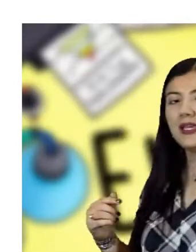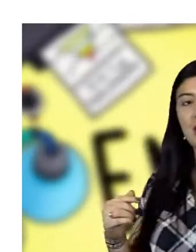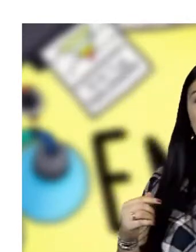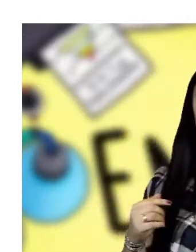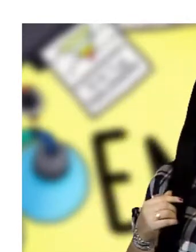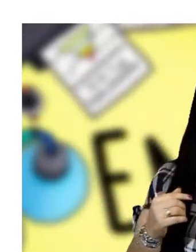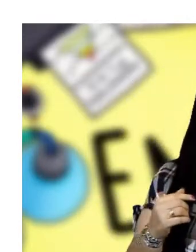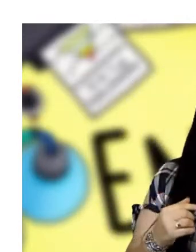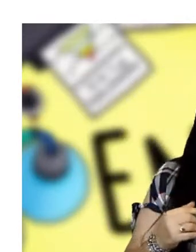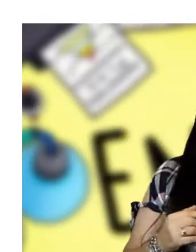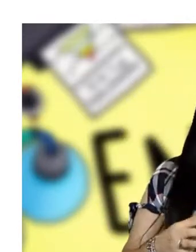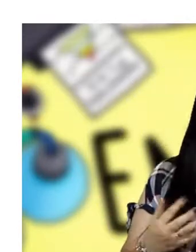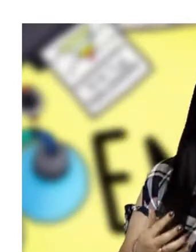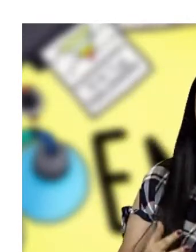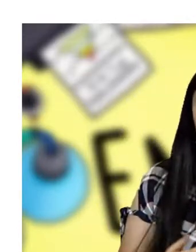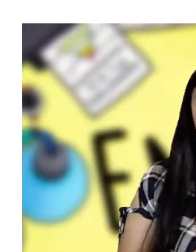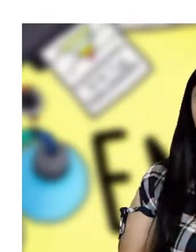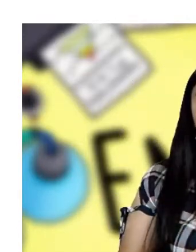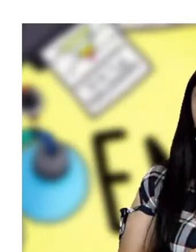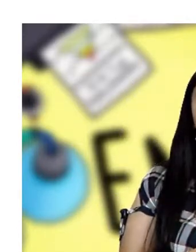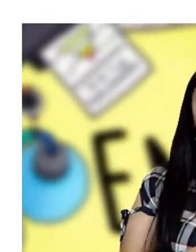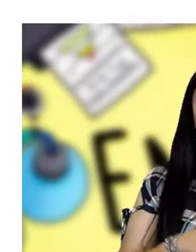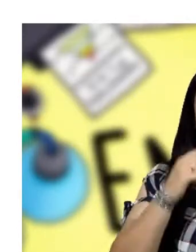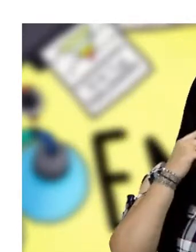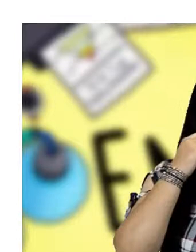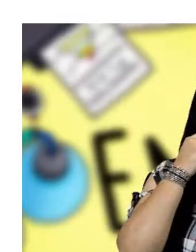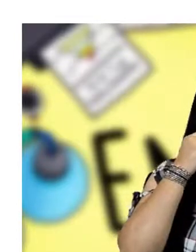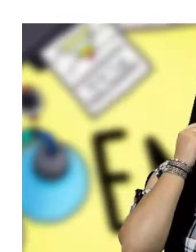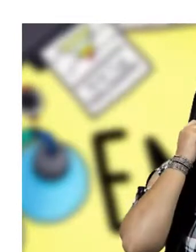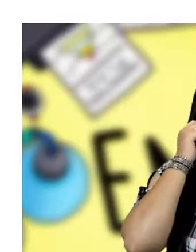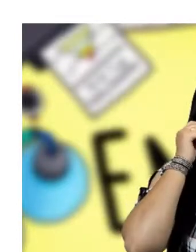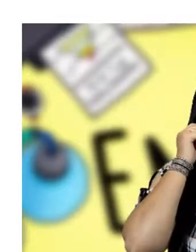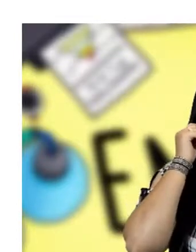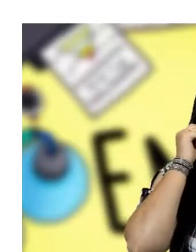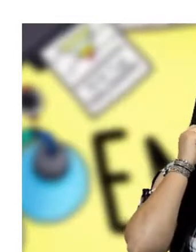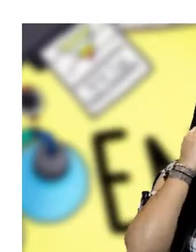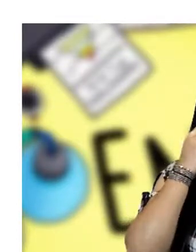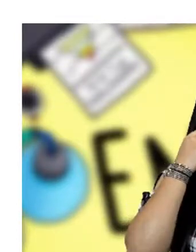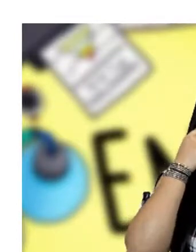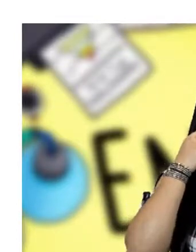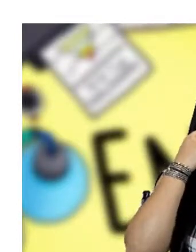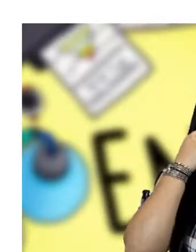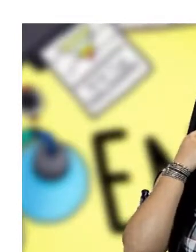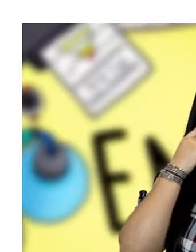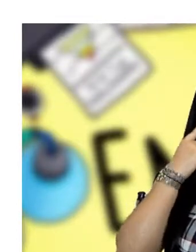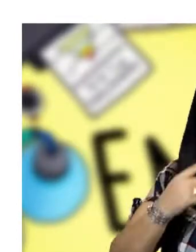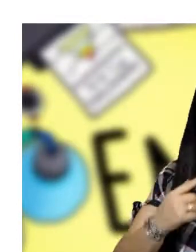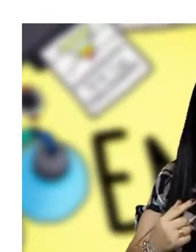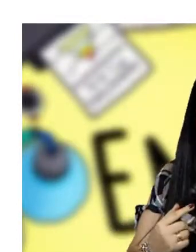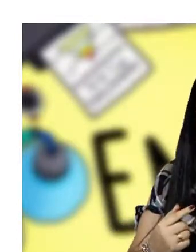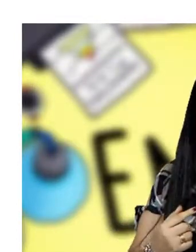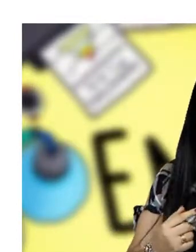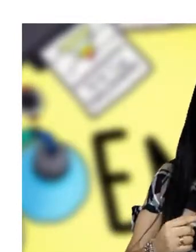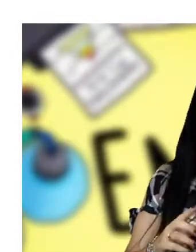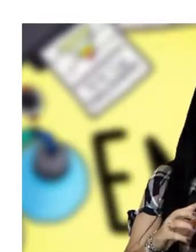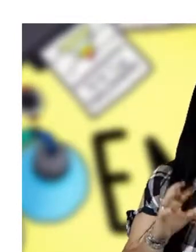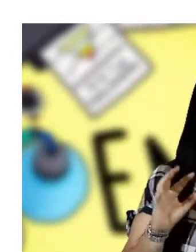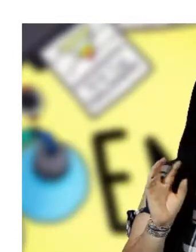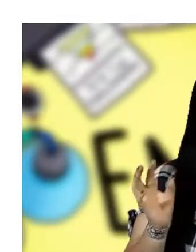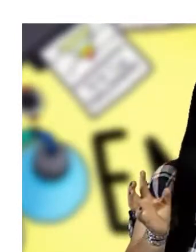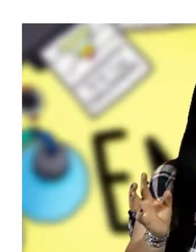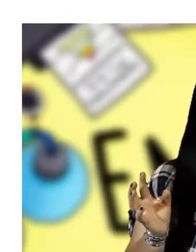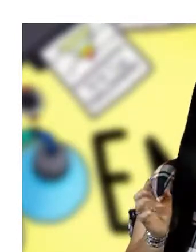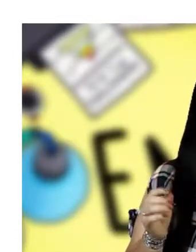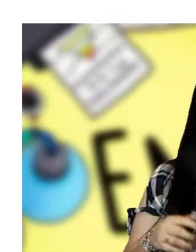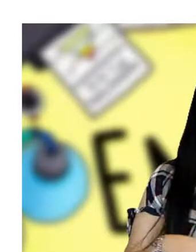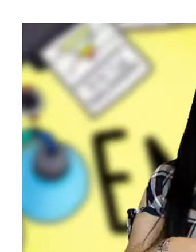a backache. Or we also talk about earache, yeah, when we have pain in our ear. So we